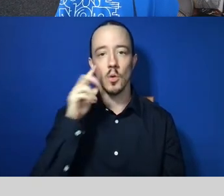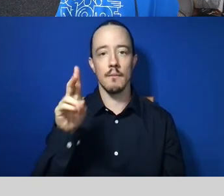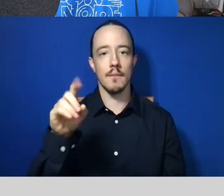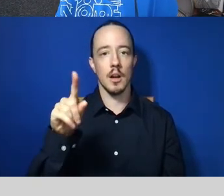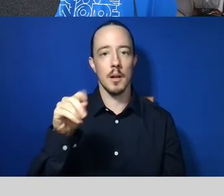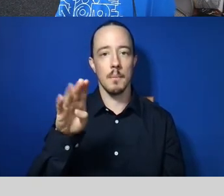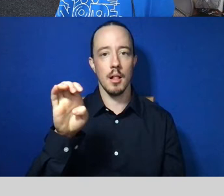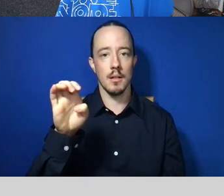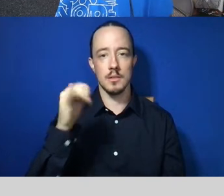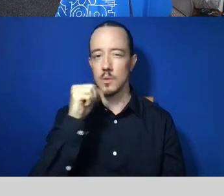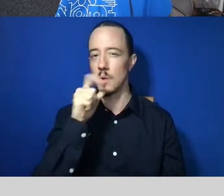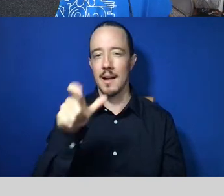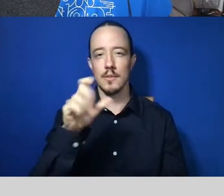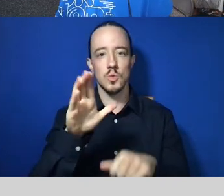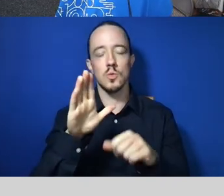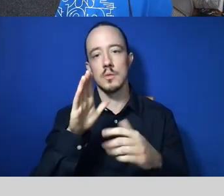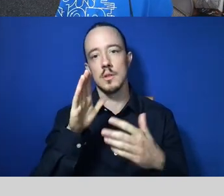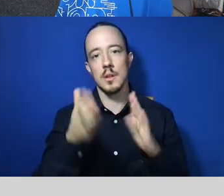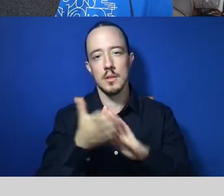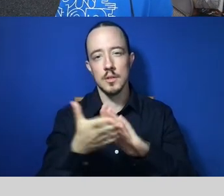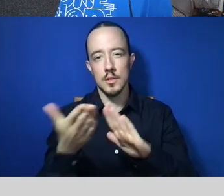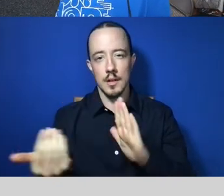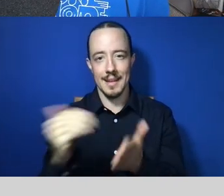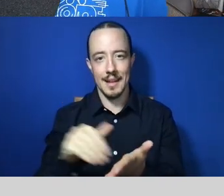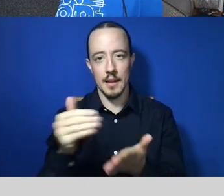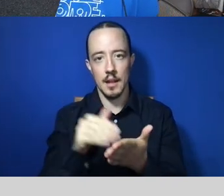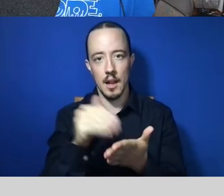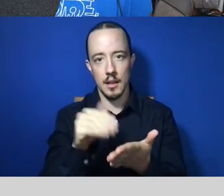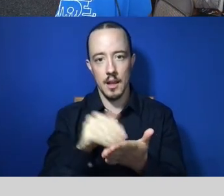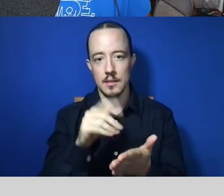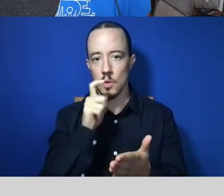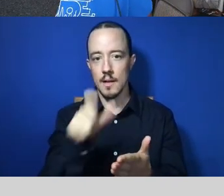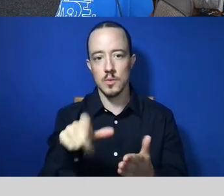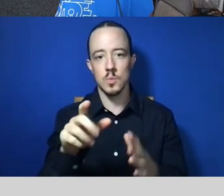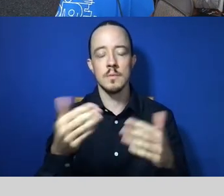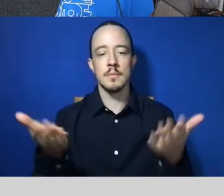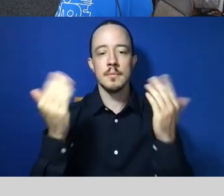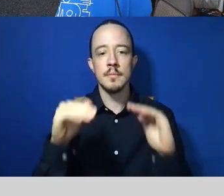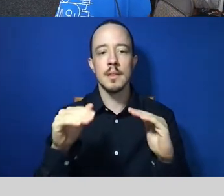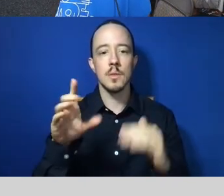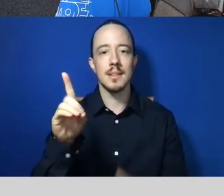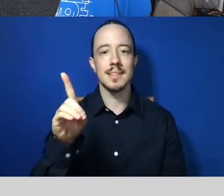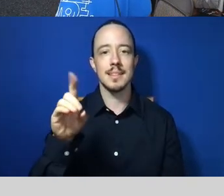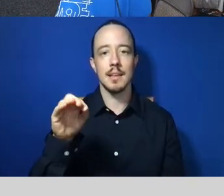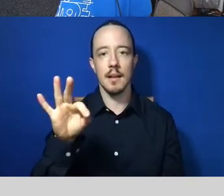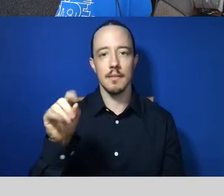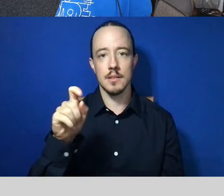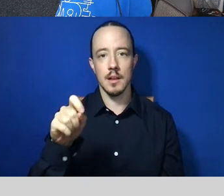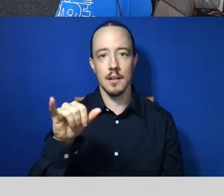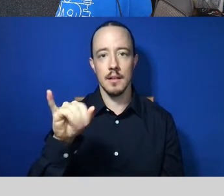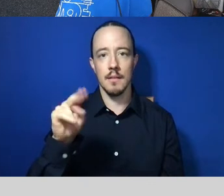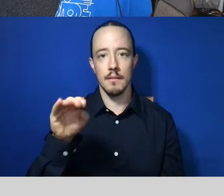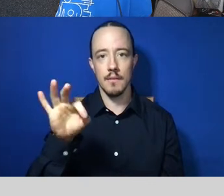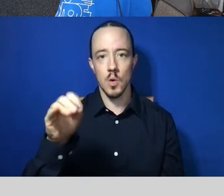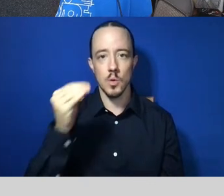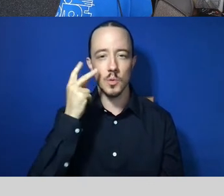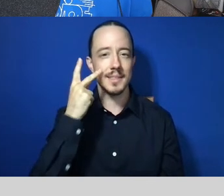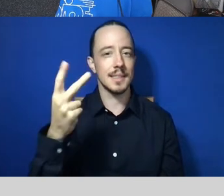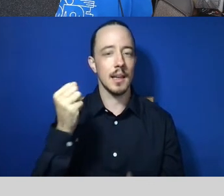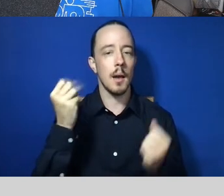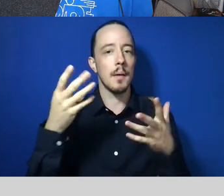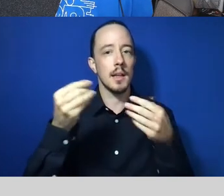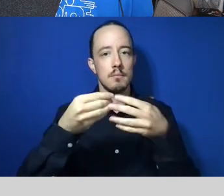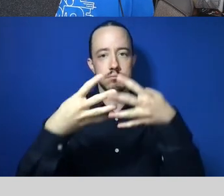If we say df.info, we can actually see, hey, you know, you have all of these rows. It's part of an Eland